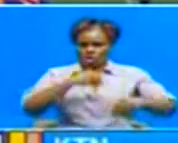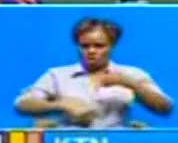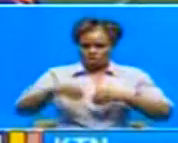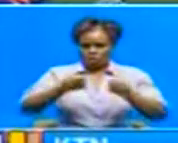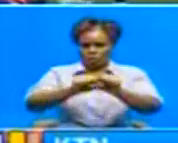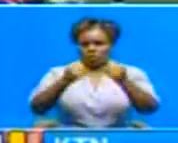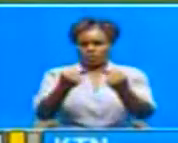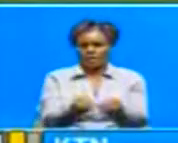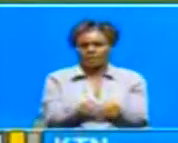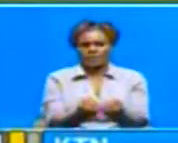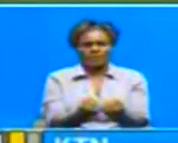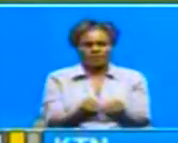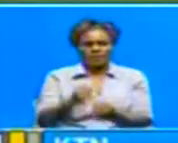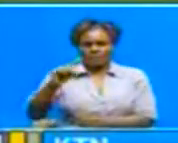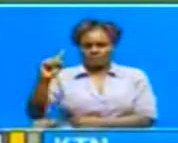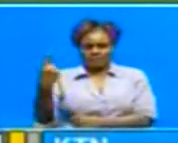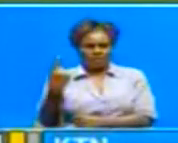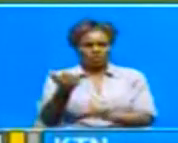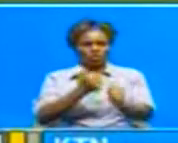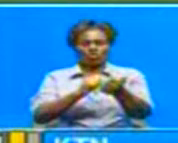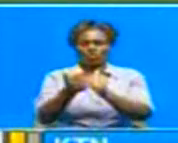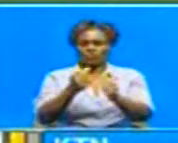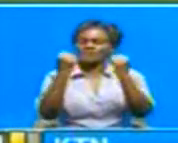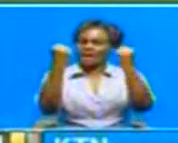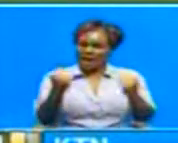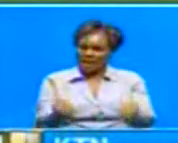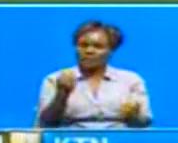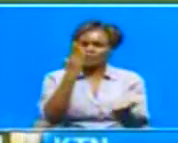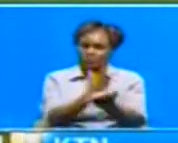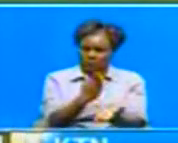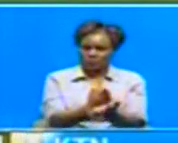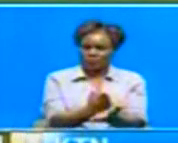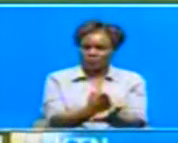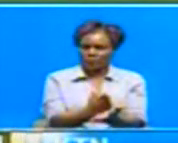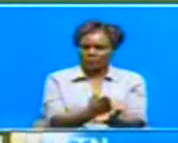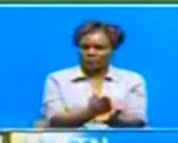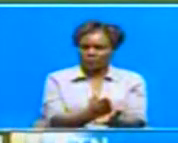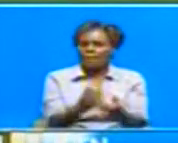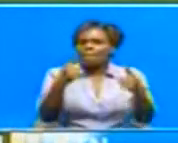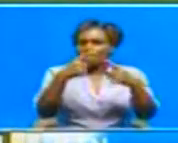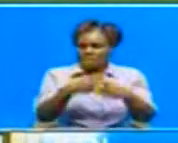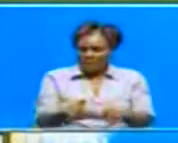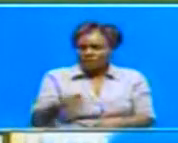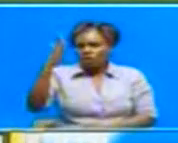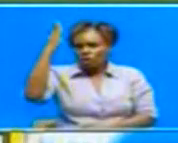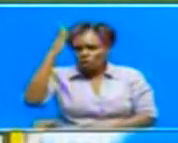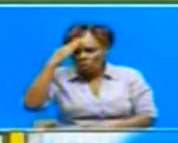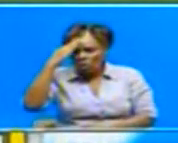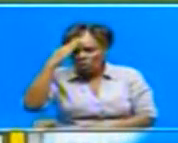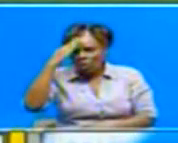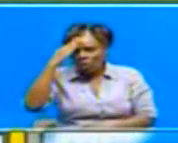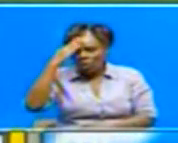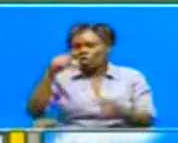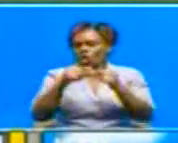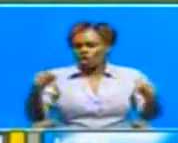to society. For the first 2 matches, you know, it was very difficult for us to gel. But we knew it will